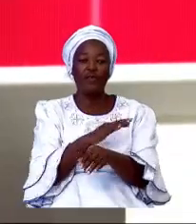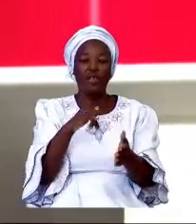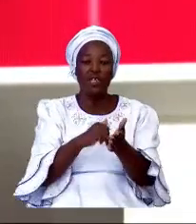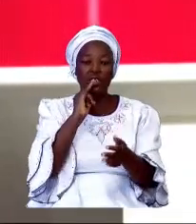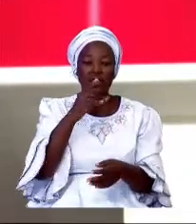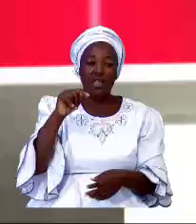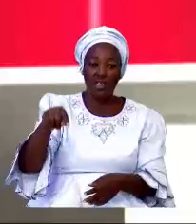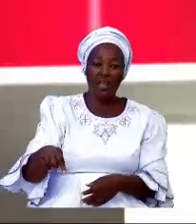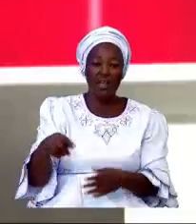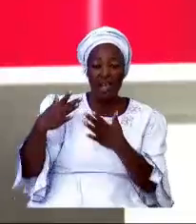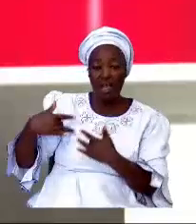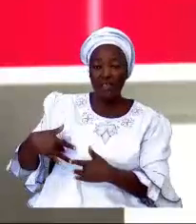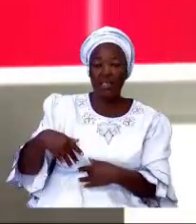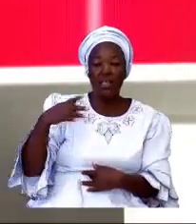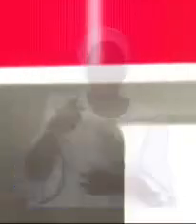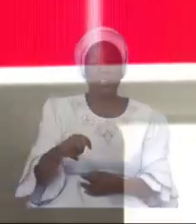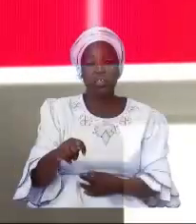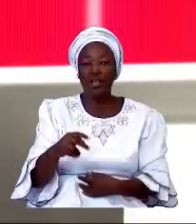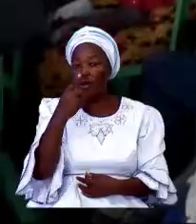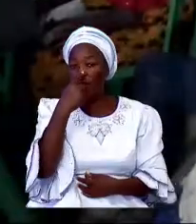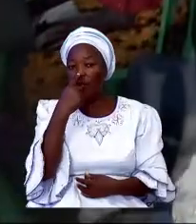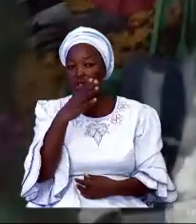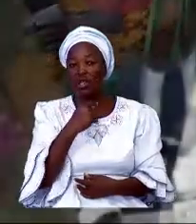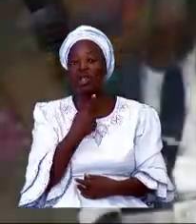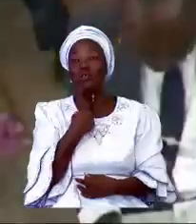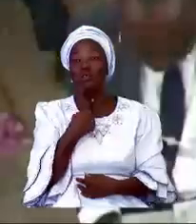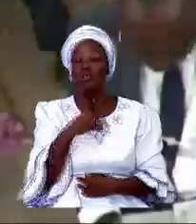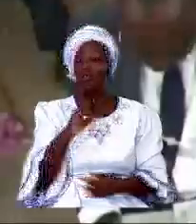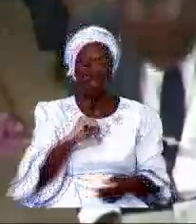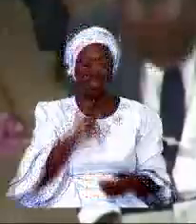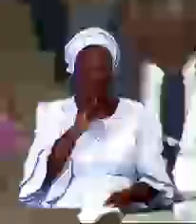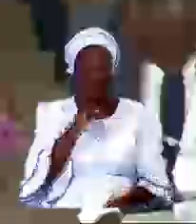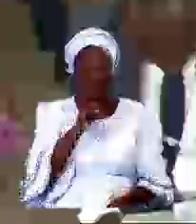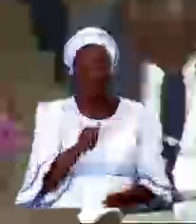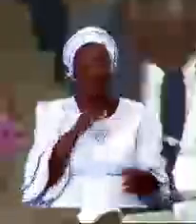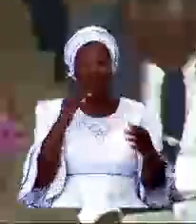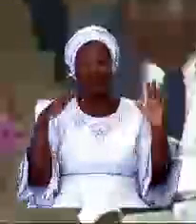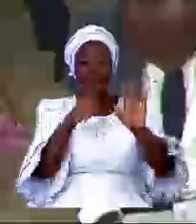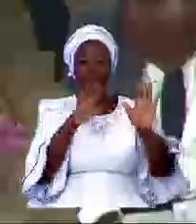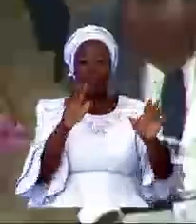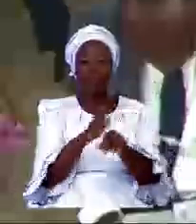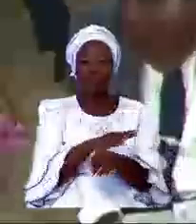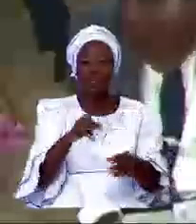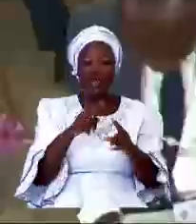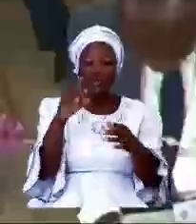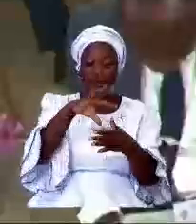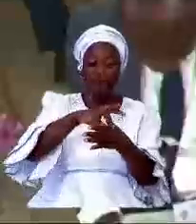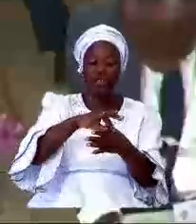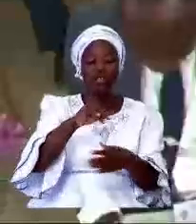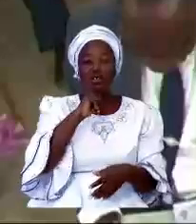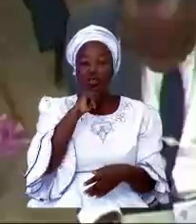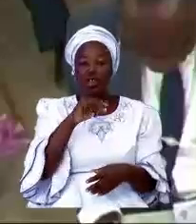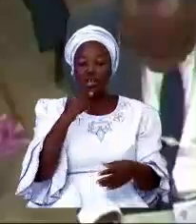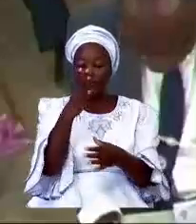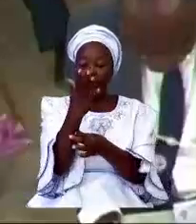The eyeballs are not fearful in the heart. The nose, the throat is not